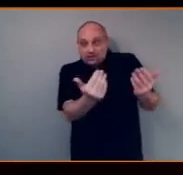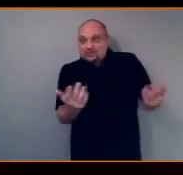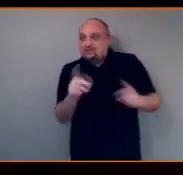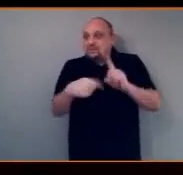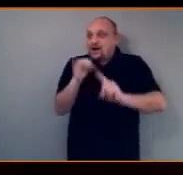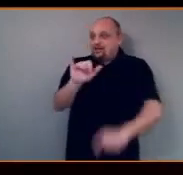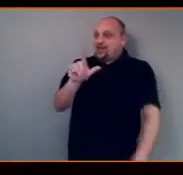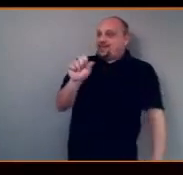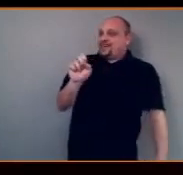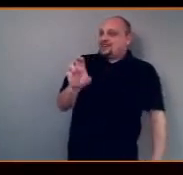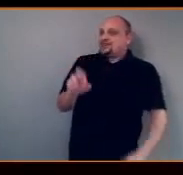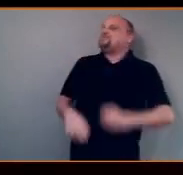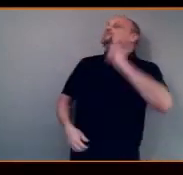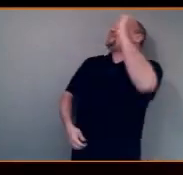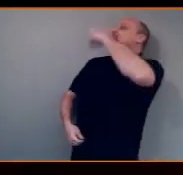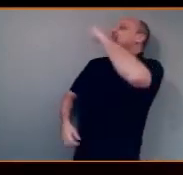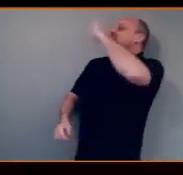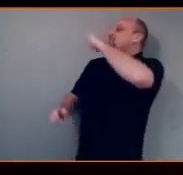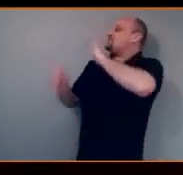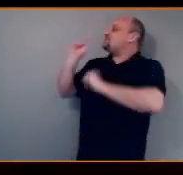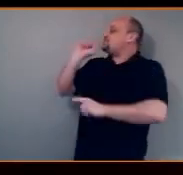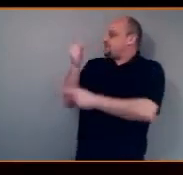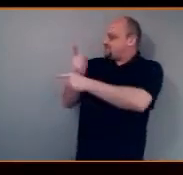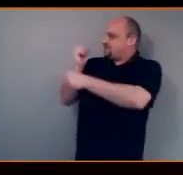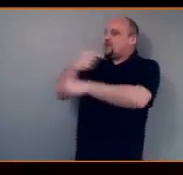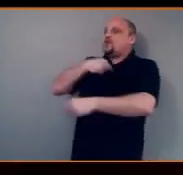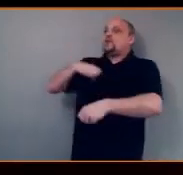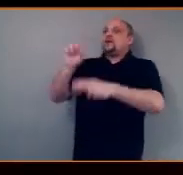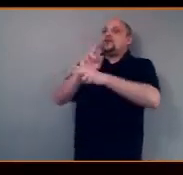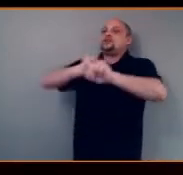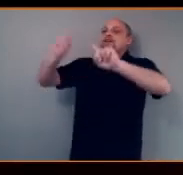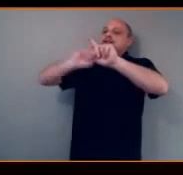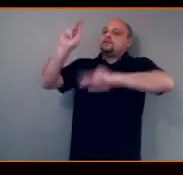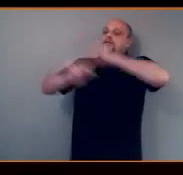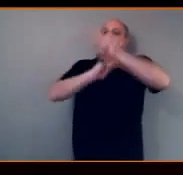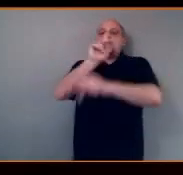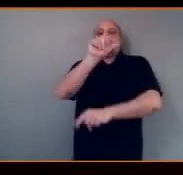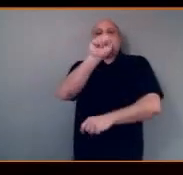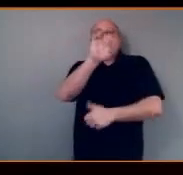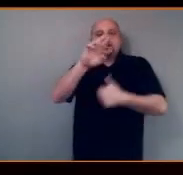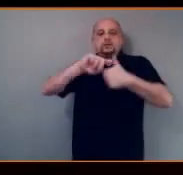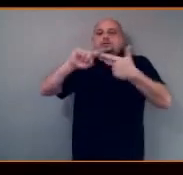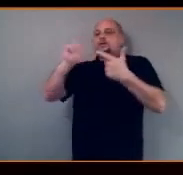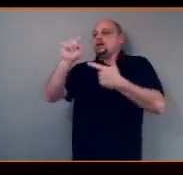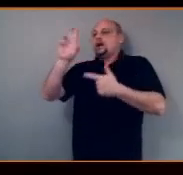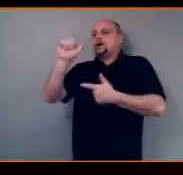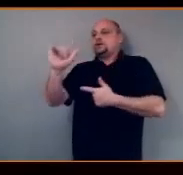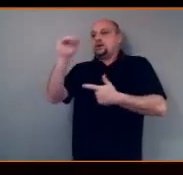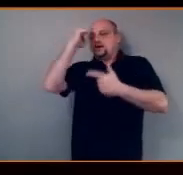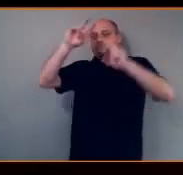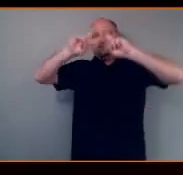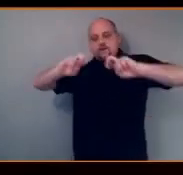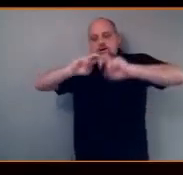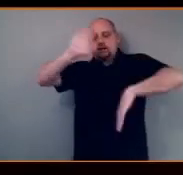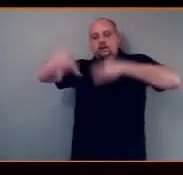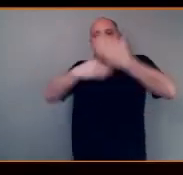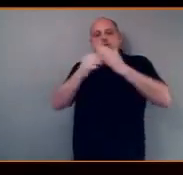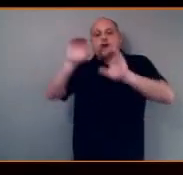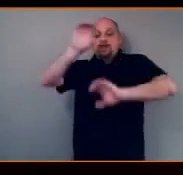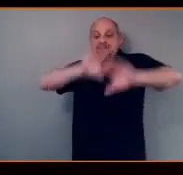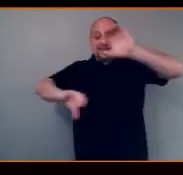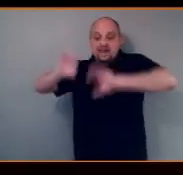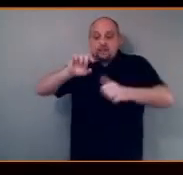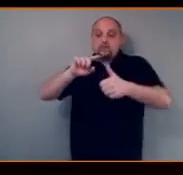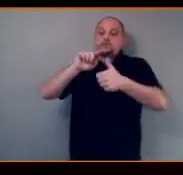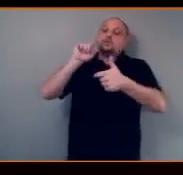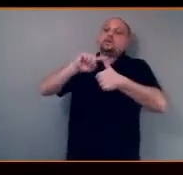Yeah, so we'll be able to use different kinds of lasers and x-rays to analyze all of the chemistry, the mineralogy, the